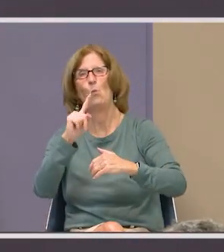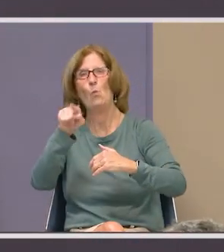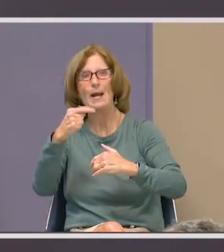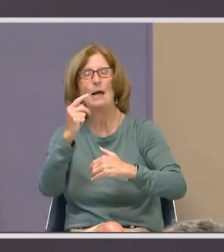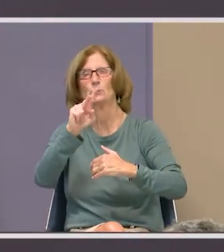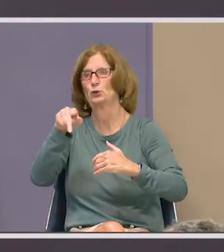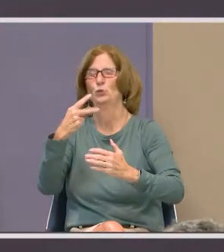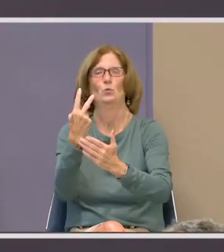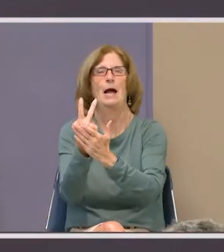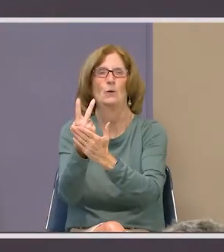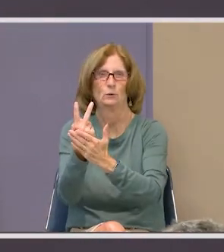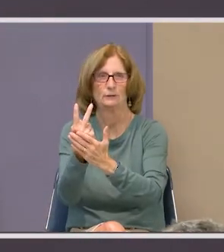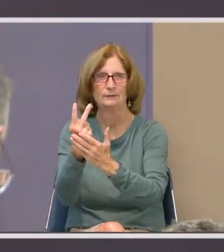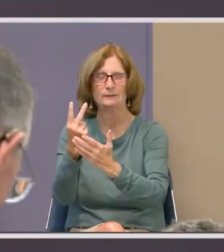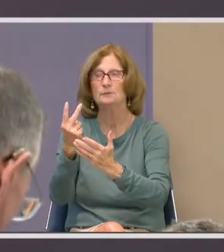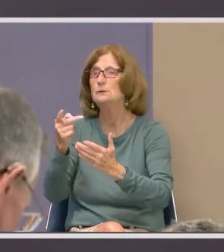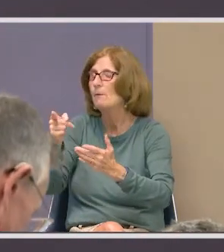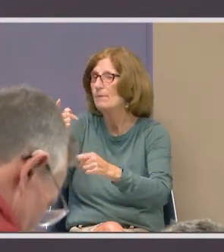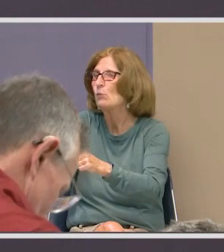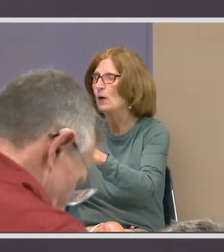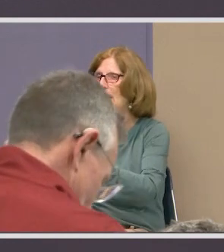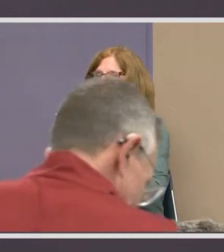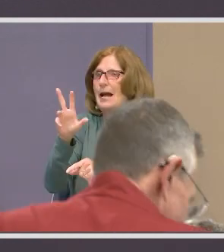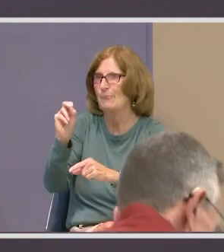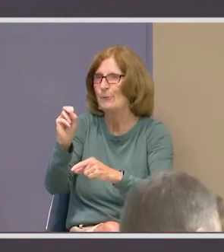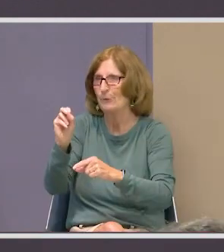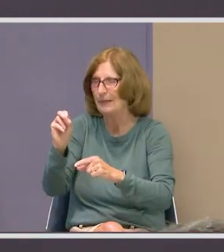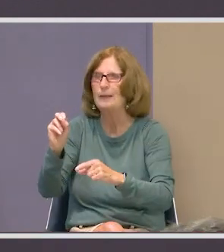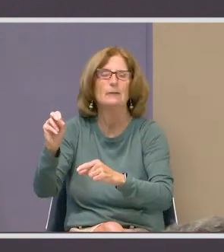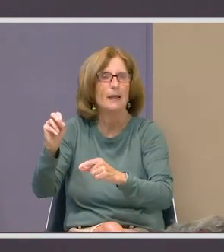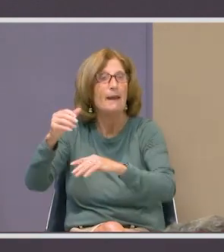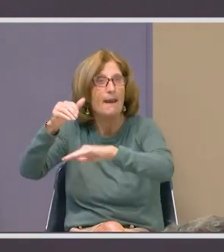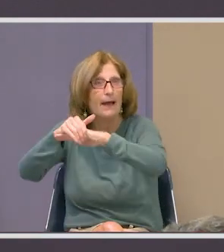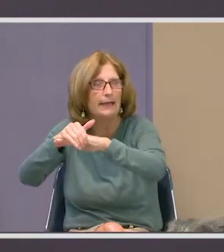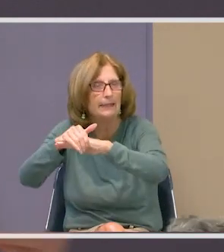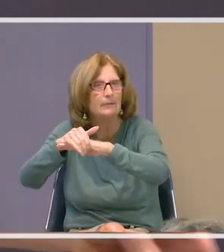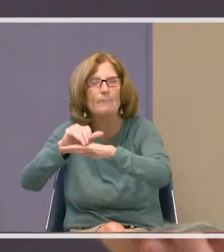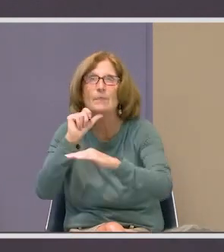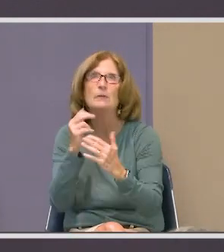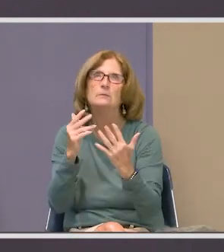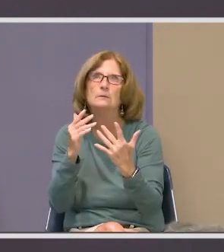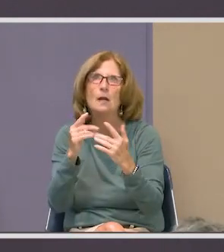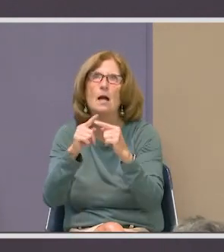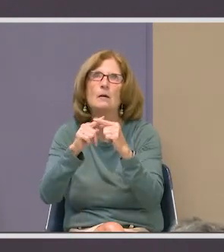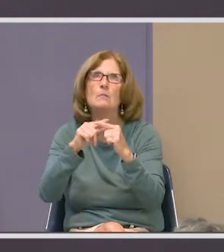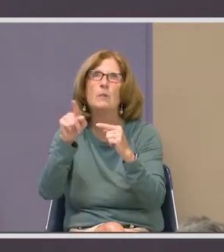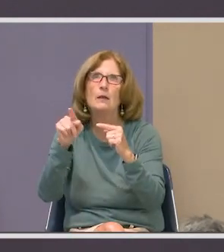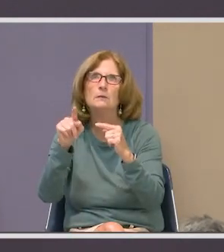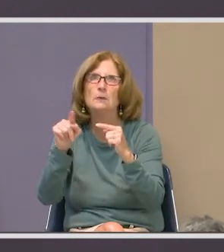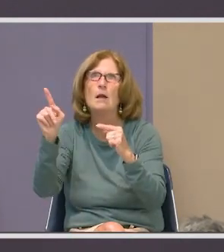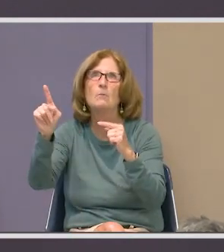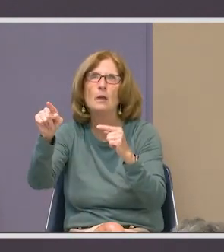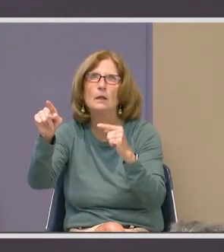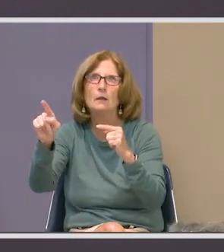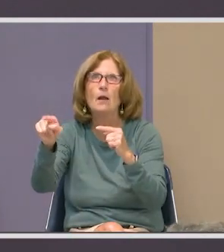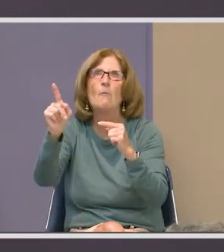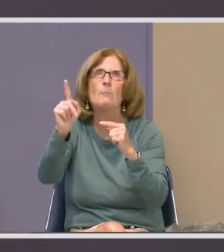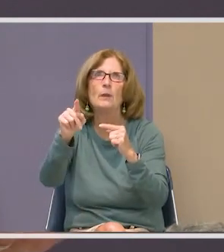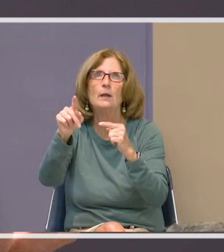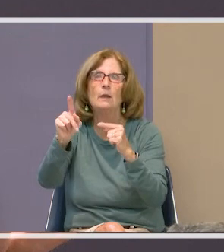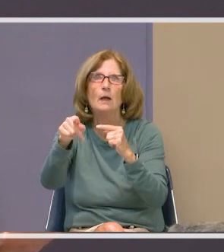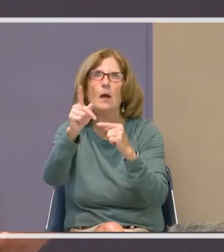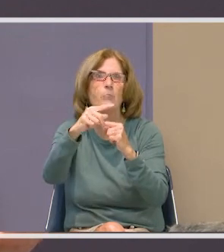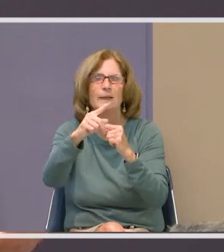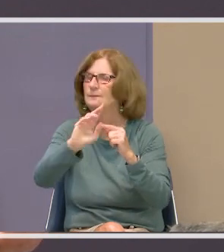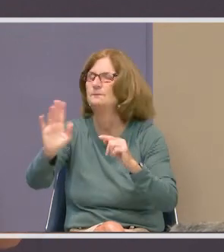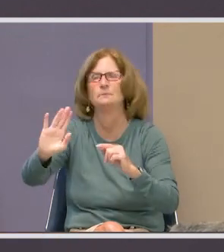come through at 9:30 p.m., it's going to be quick. Like, you're not going to sit there and then wait for it to go through every single cycle that it's fixed time, because that's how fixed time